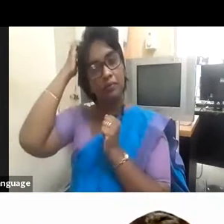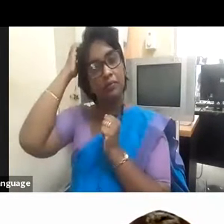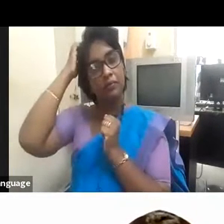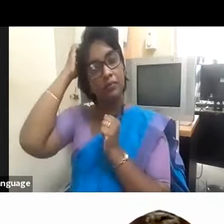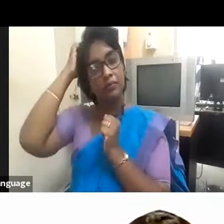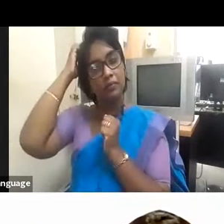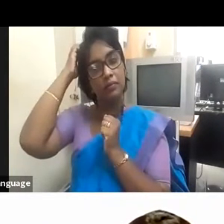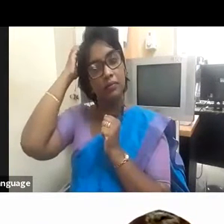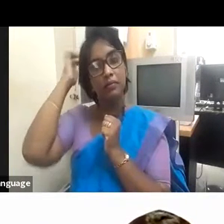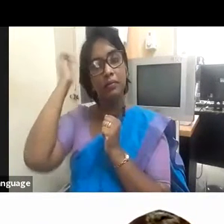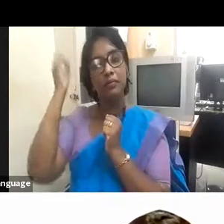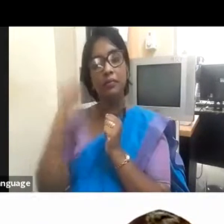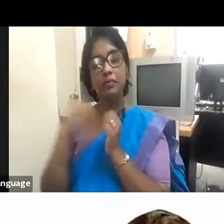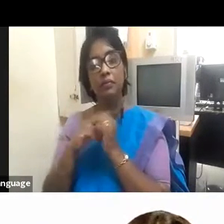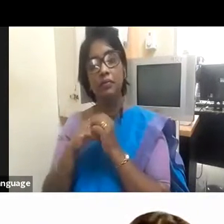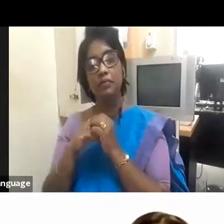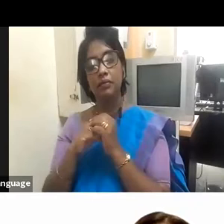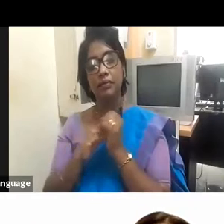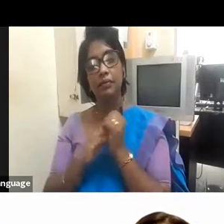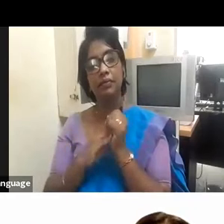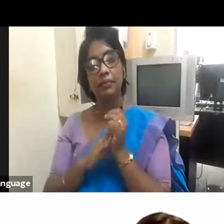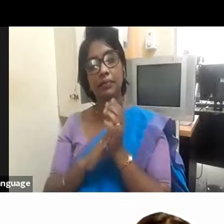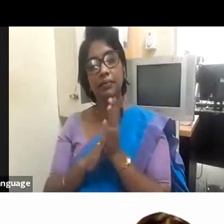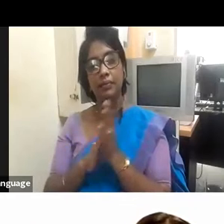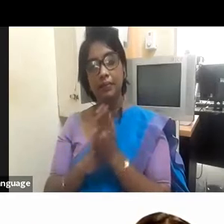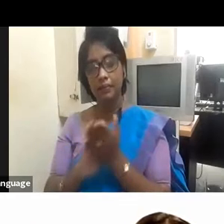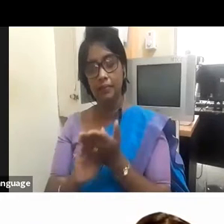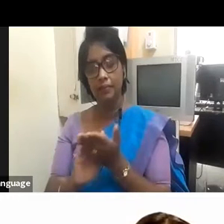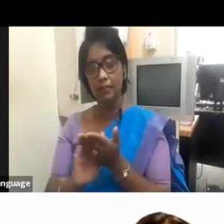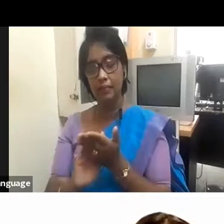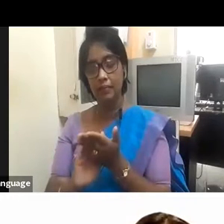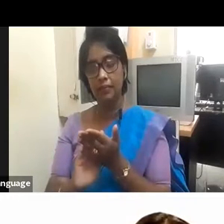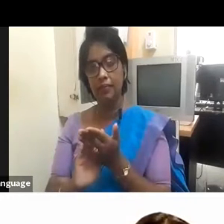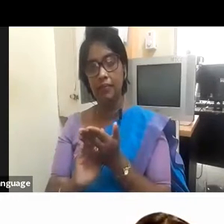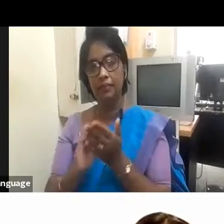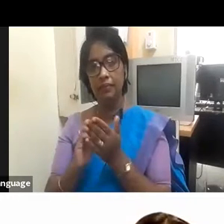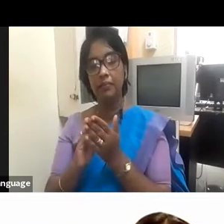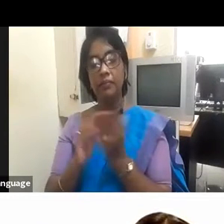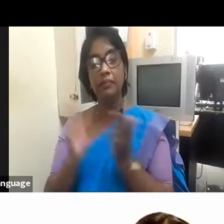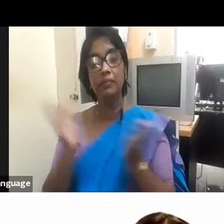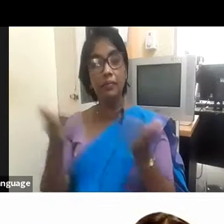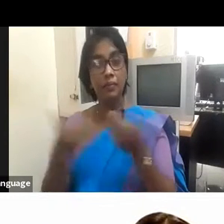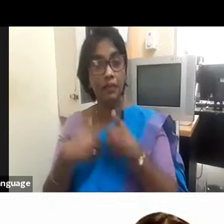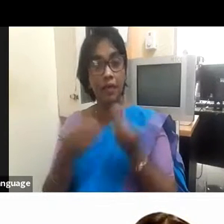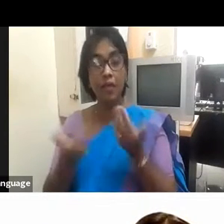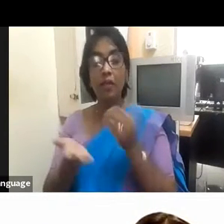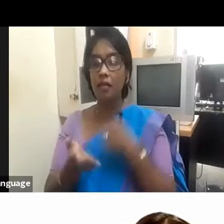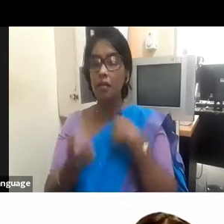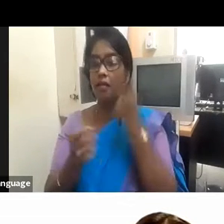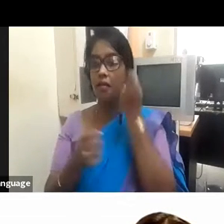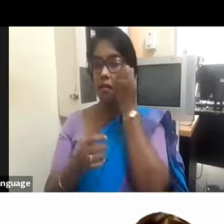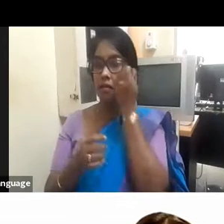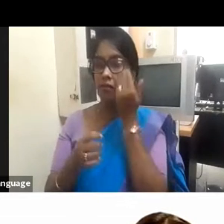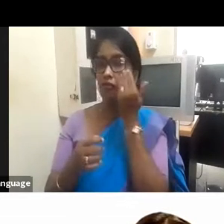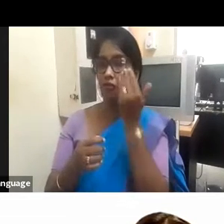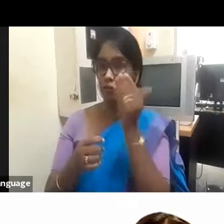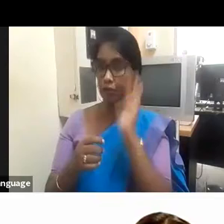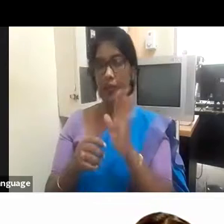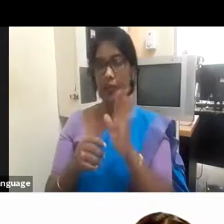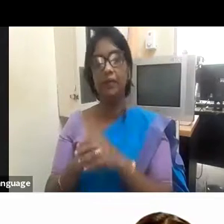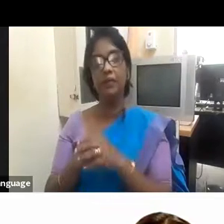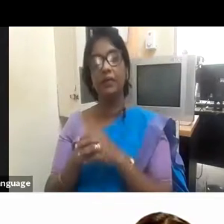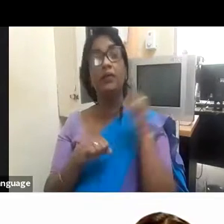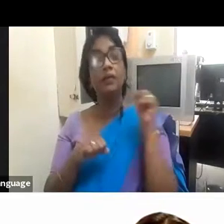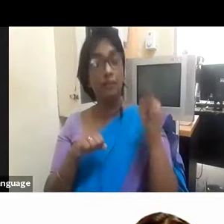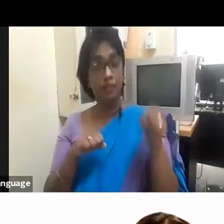one of the position or other comments or observation that I made is It is not just physical